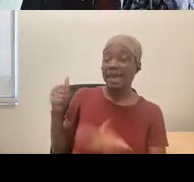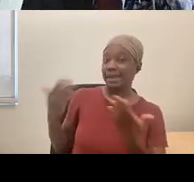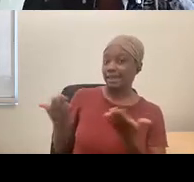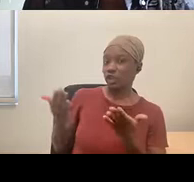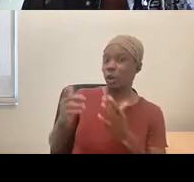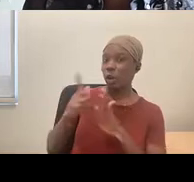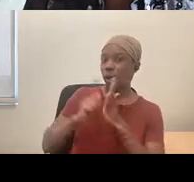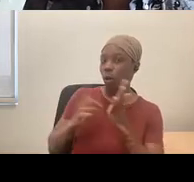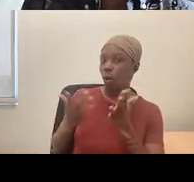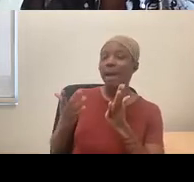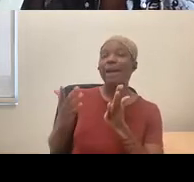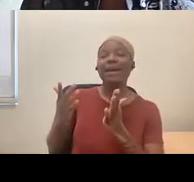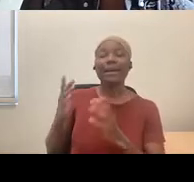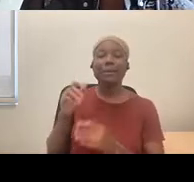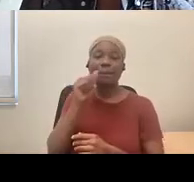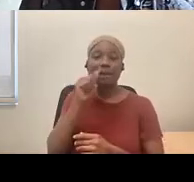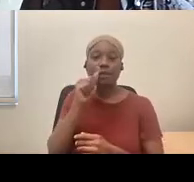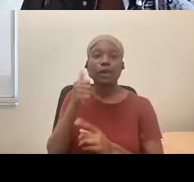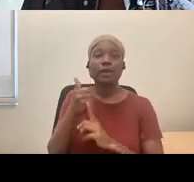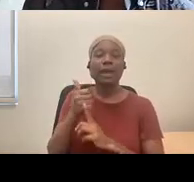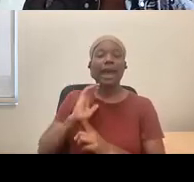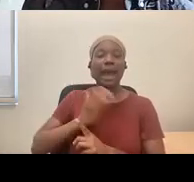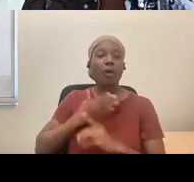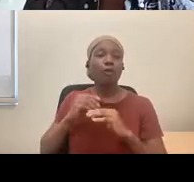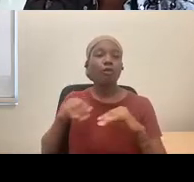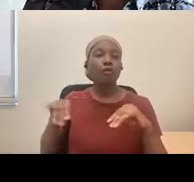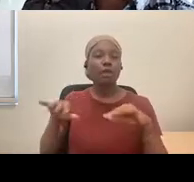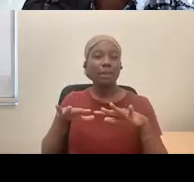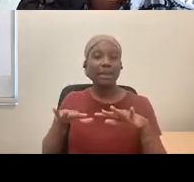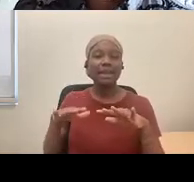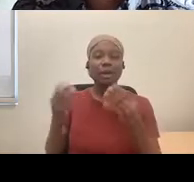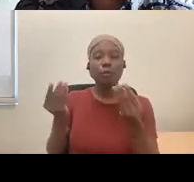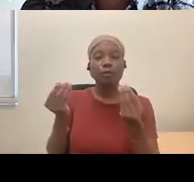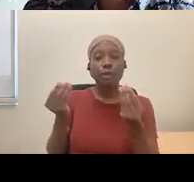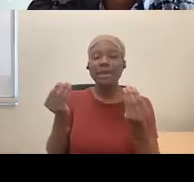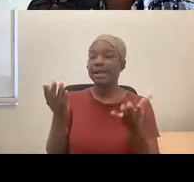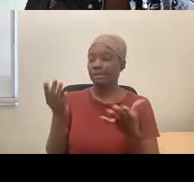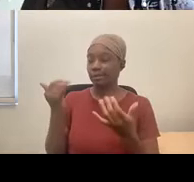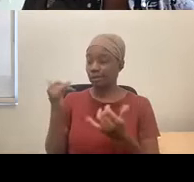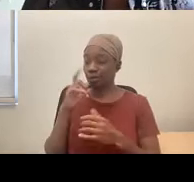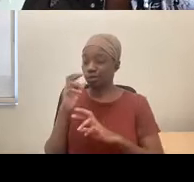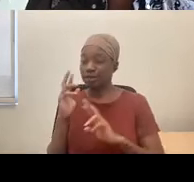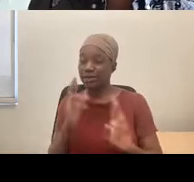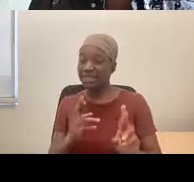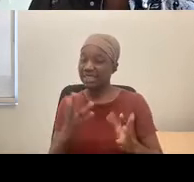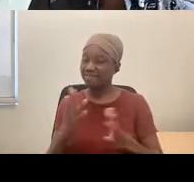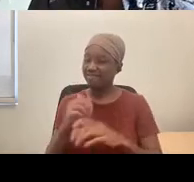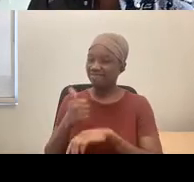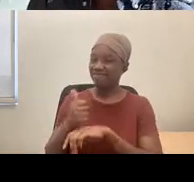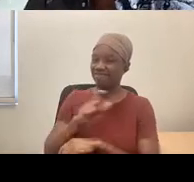that gets respected is based on probably the police person that you encounter. But